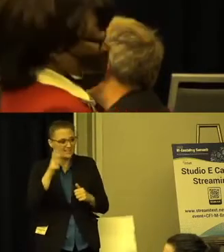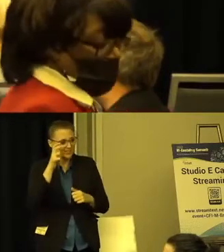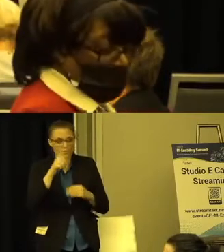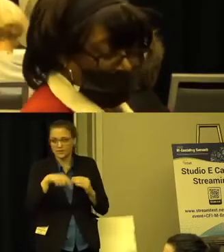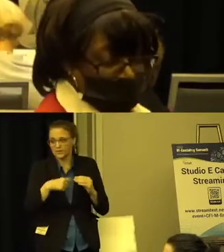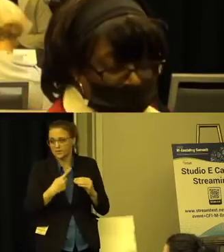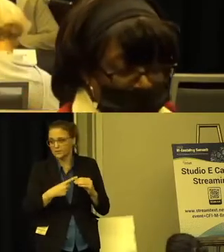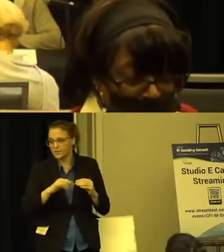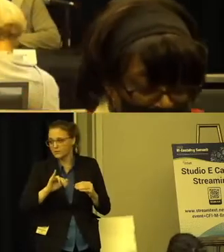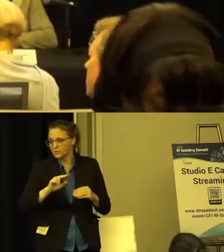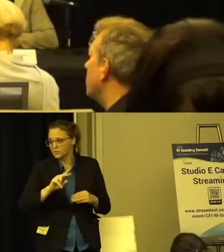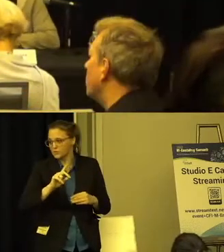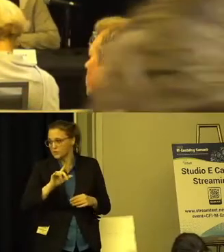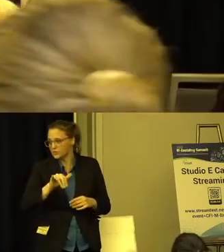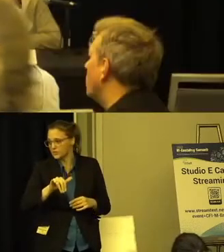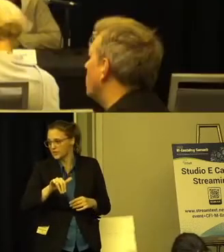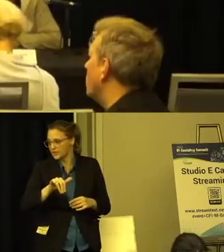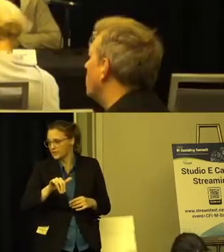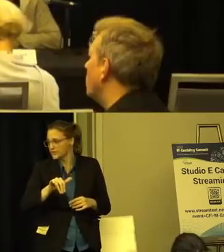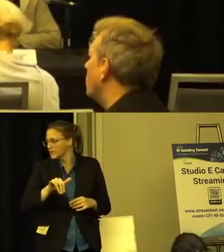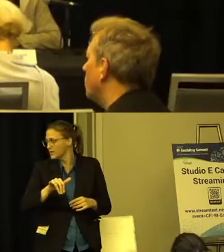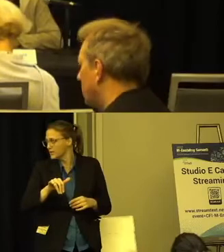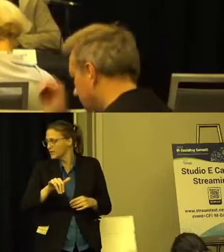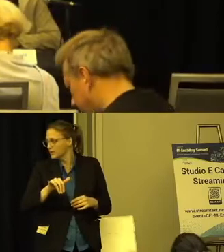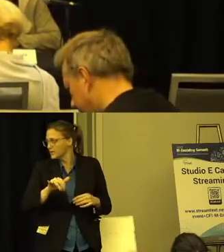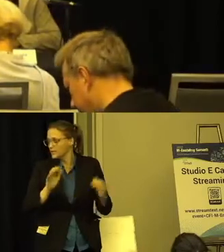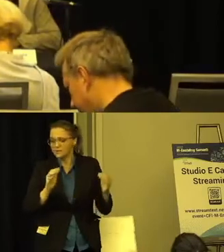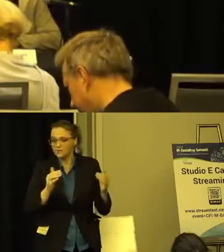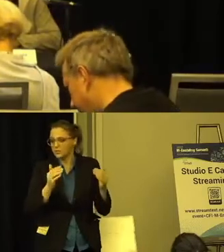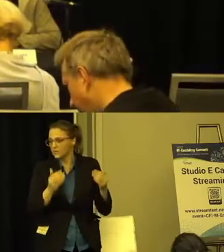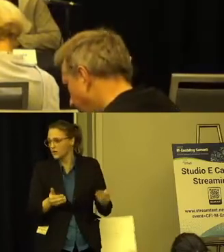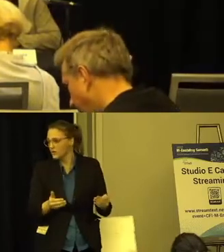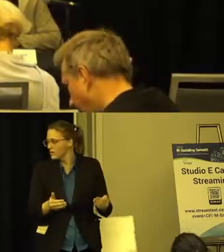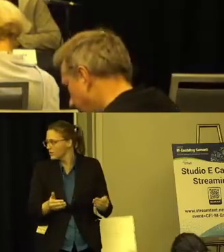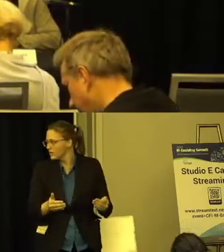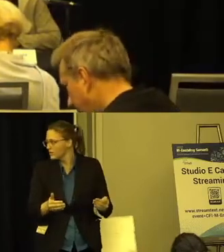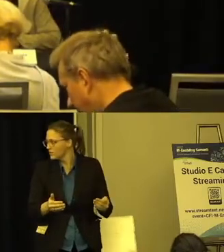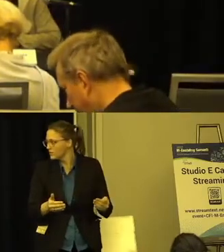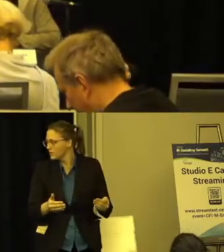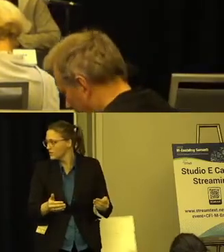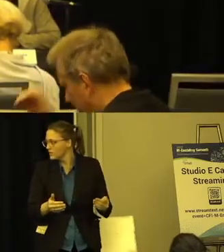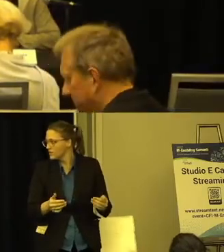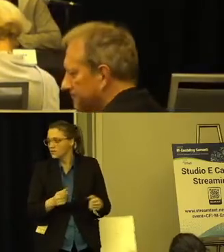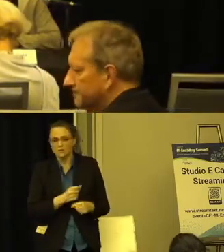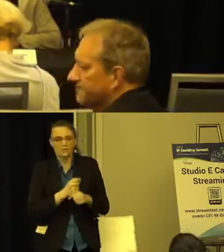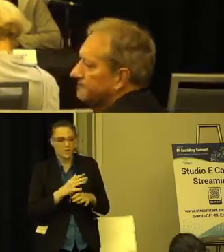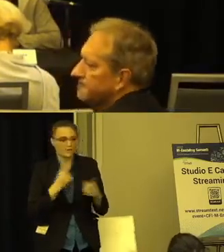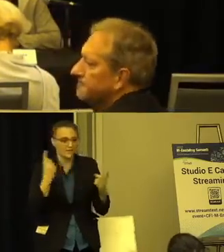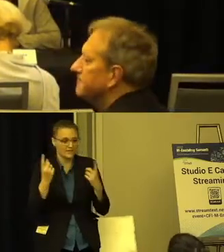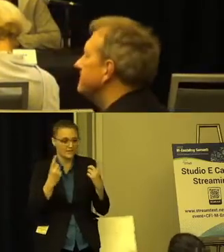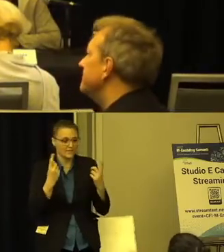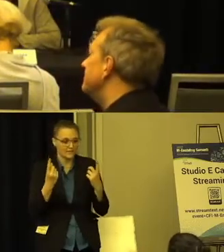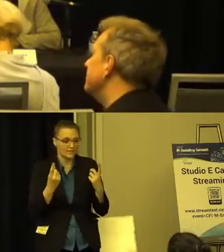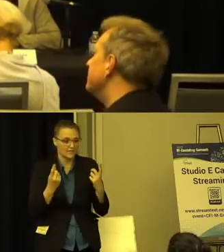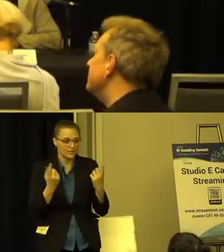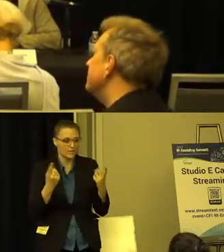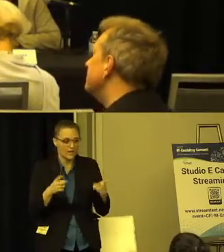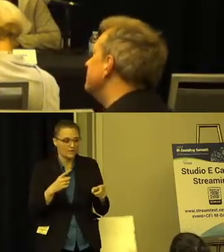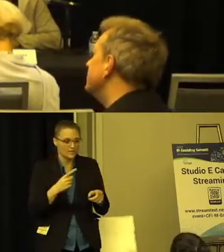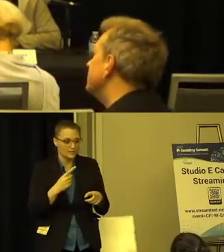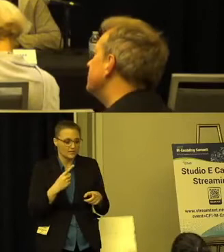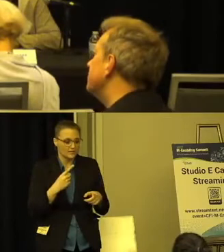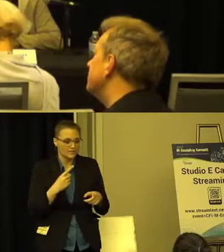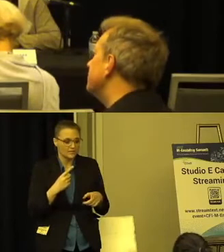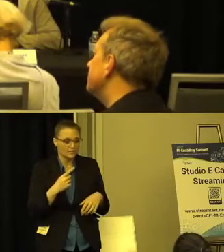Judy moving on, and it got me thinking as I was listening about